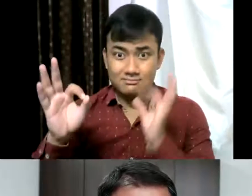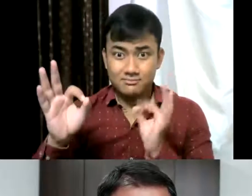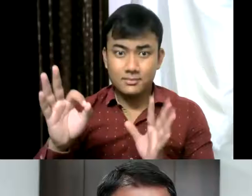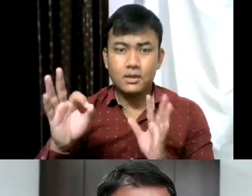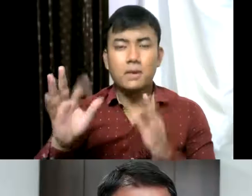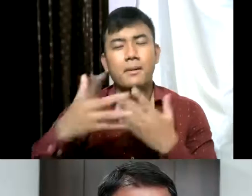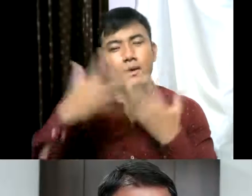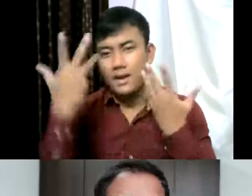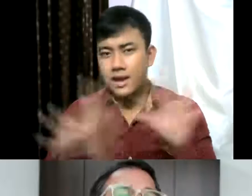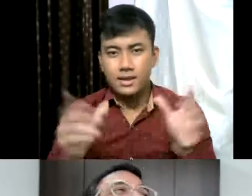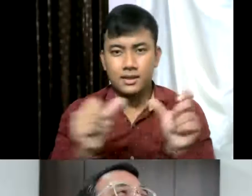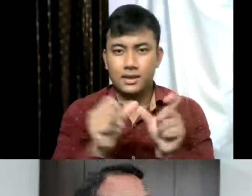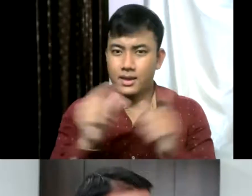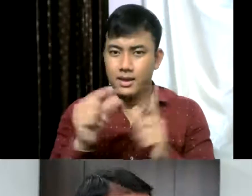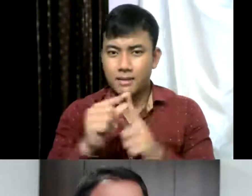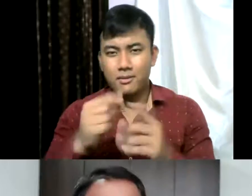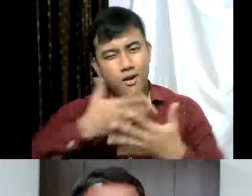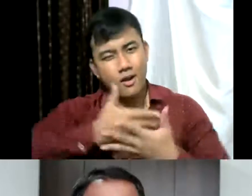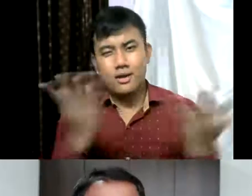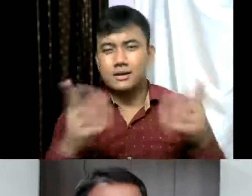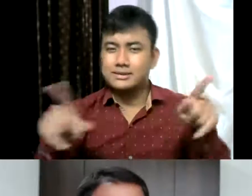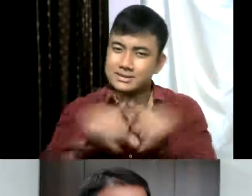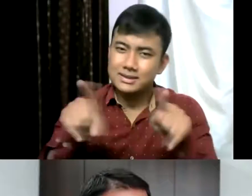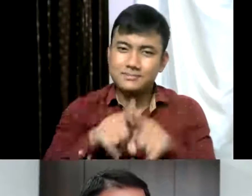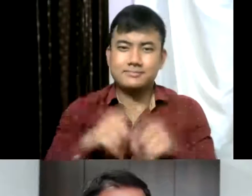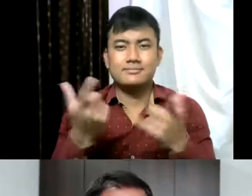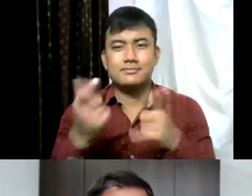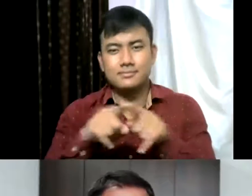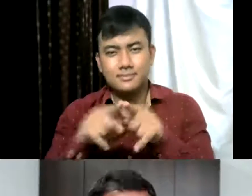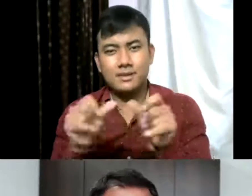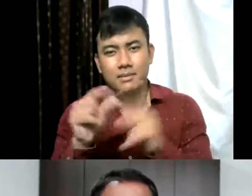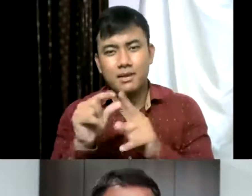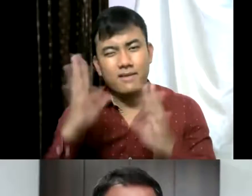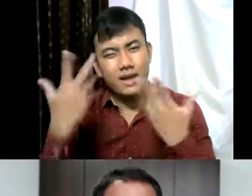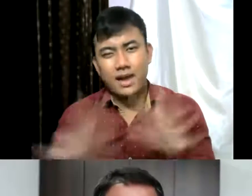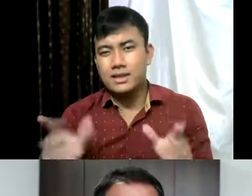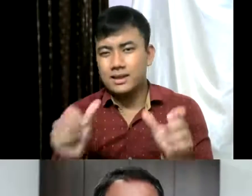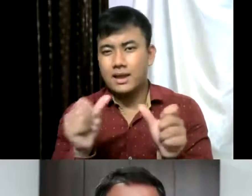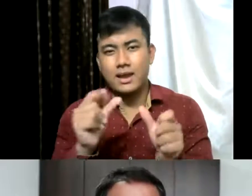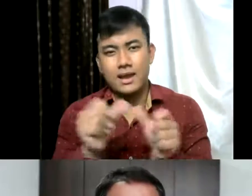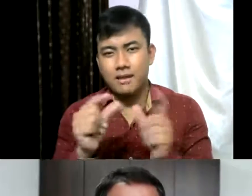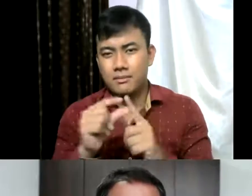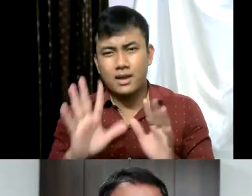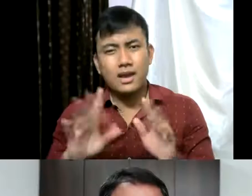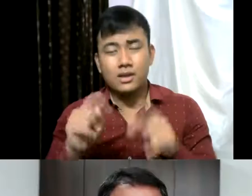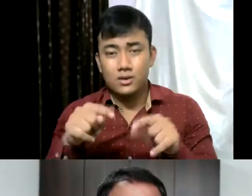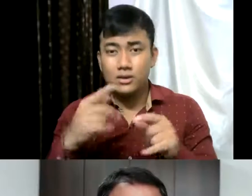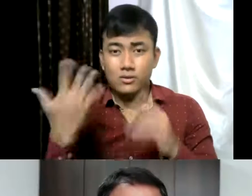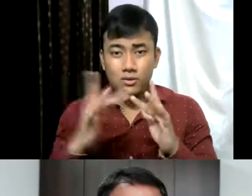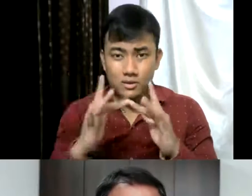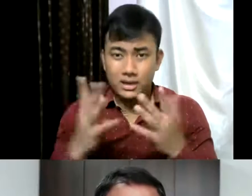app right now is a dating app. Like you're playing Ludo online during pandemic with random strangers, it is dating